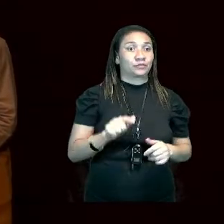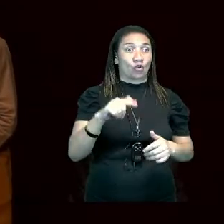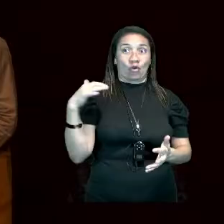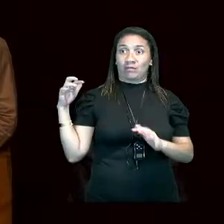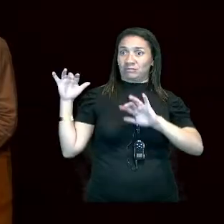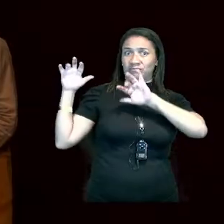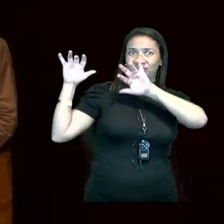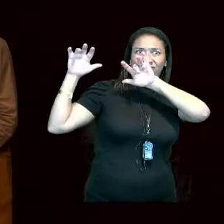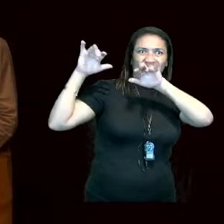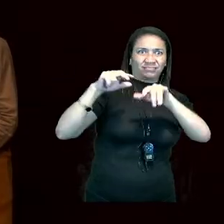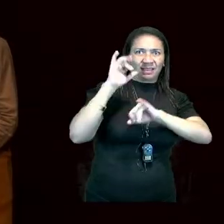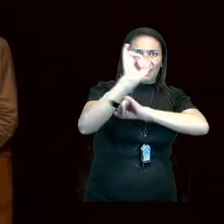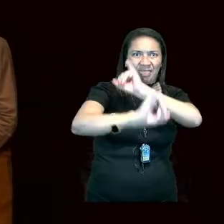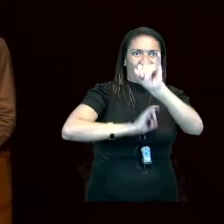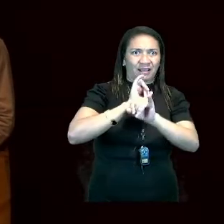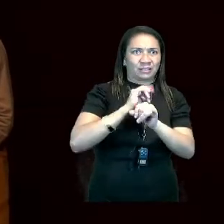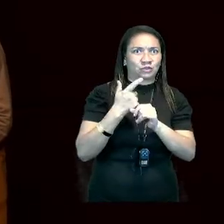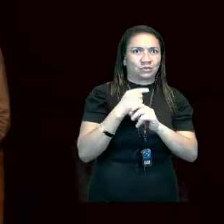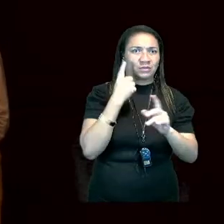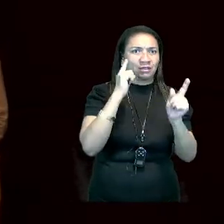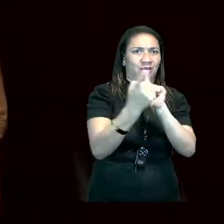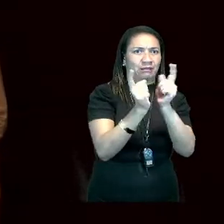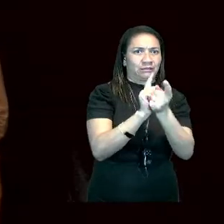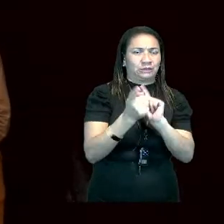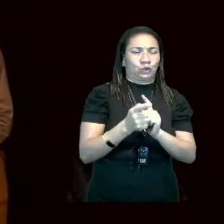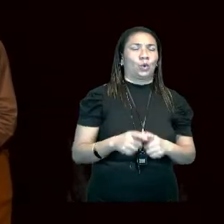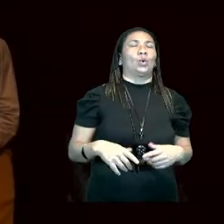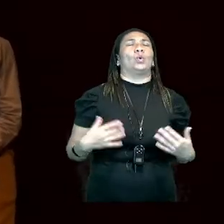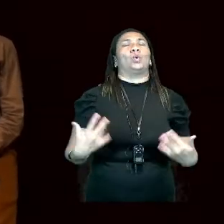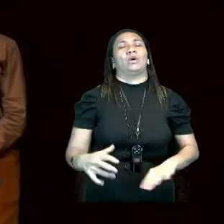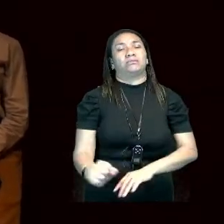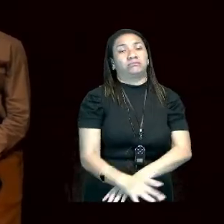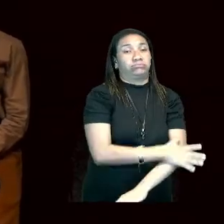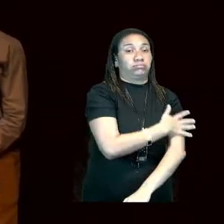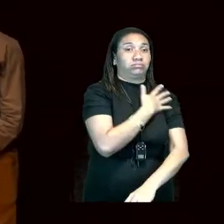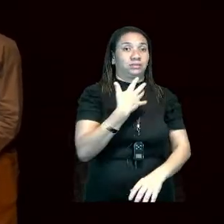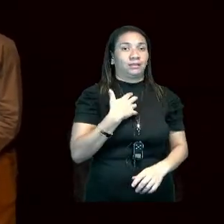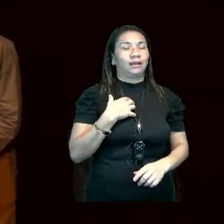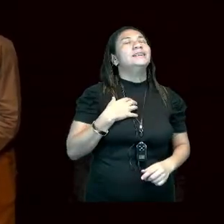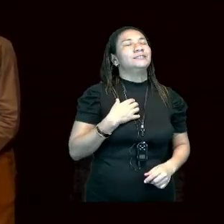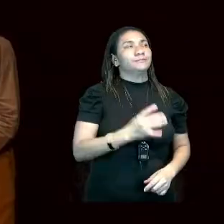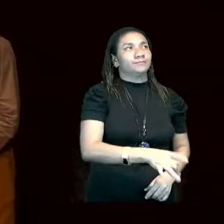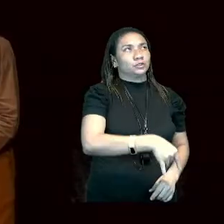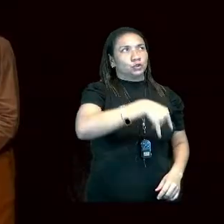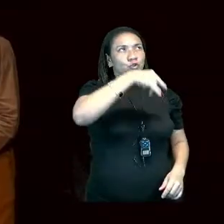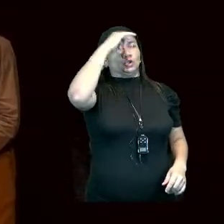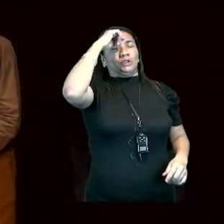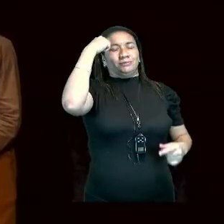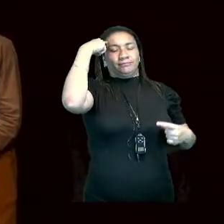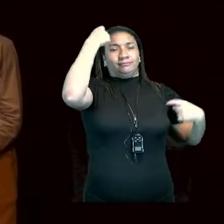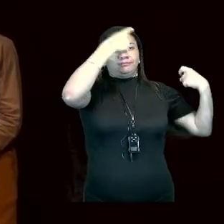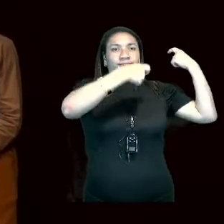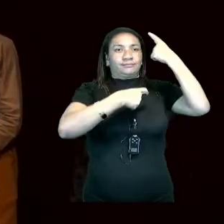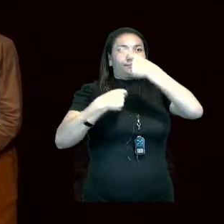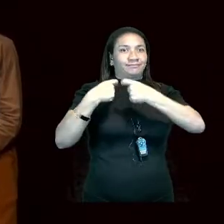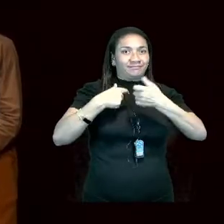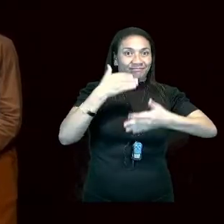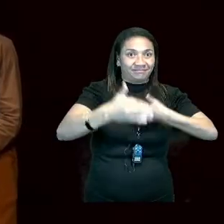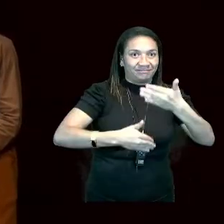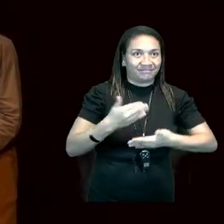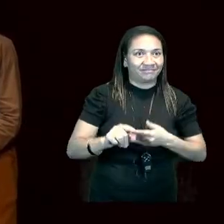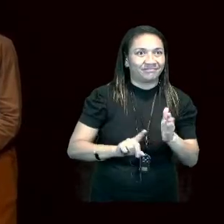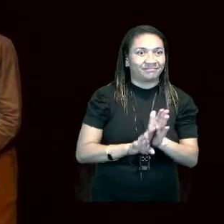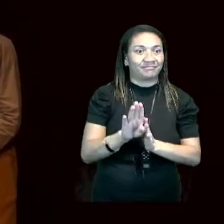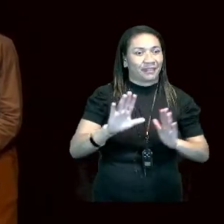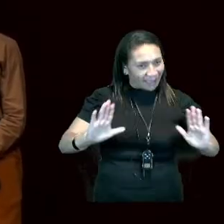Her presence in this international gathering is a true gift and an inspiration so that we can continue down